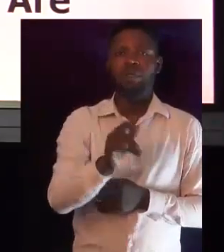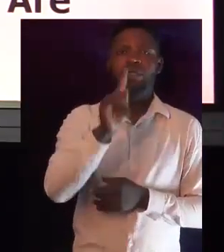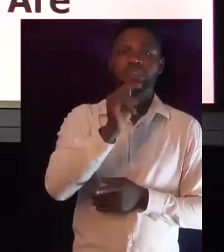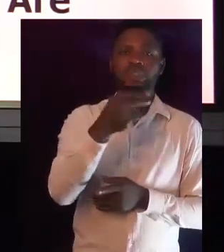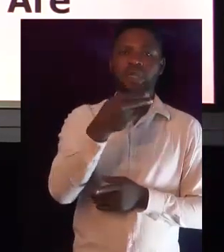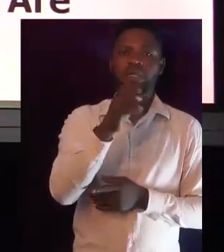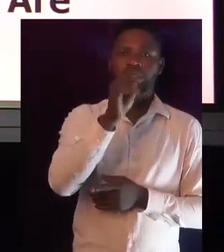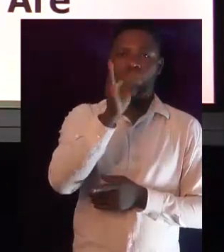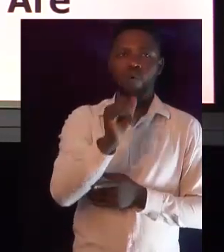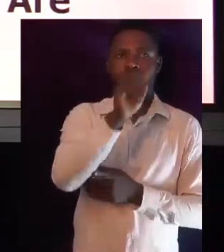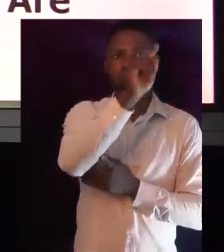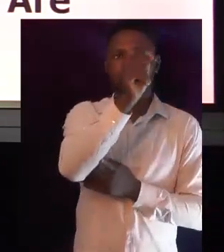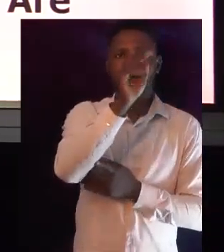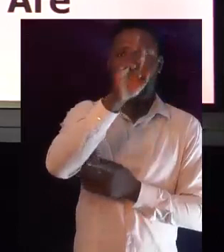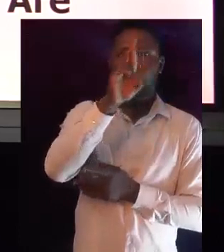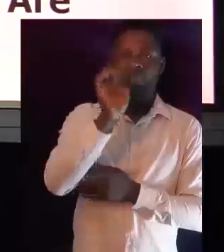There,